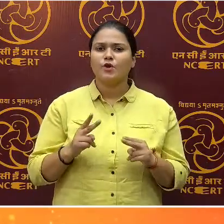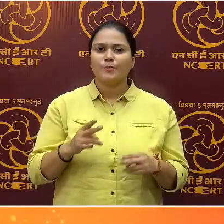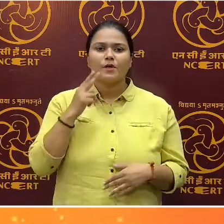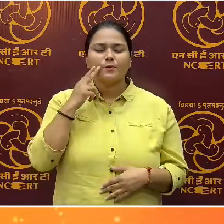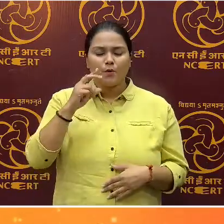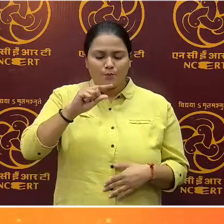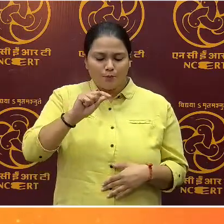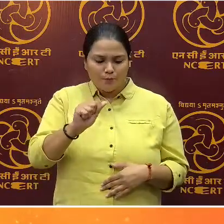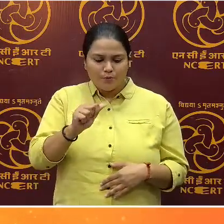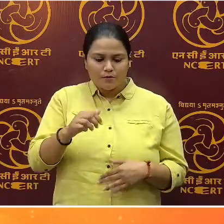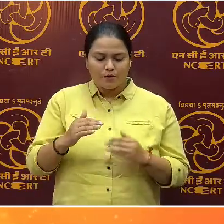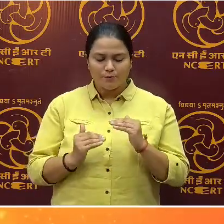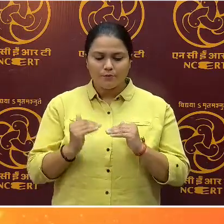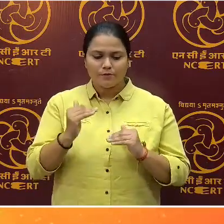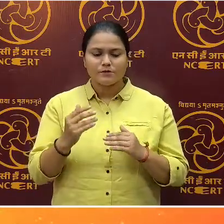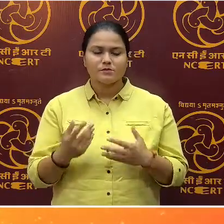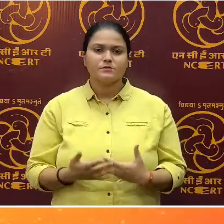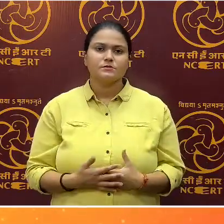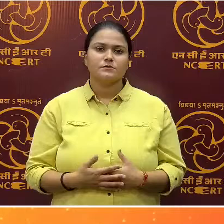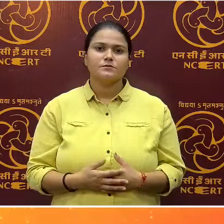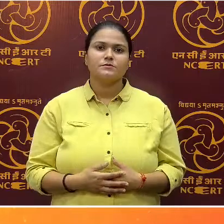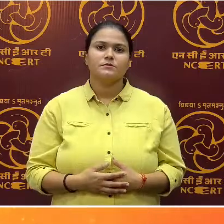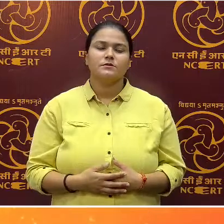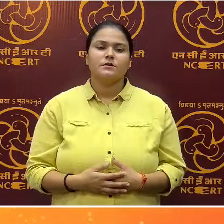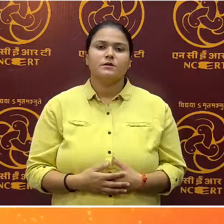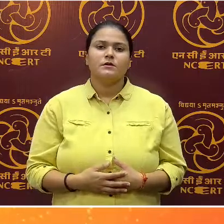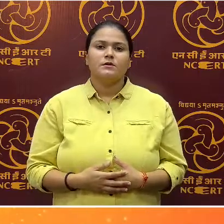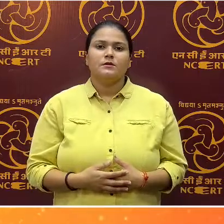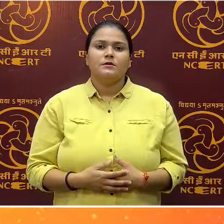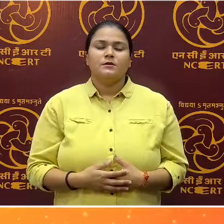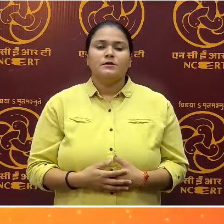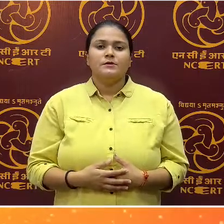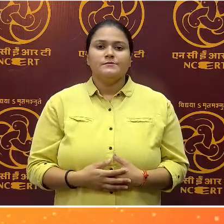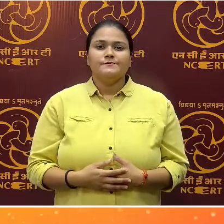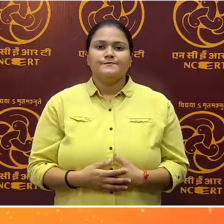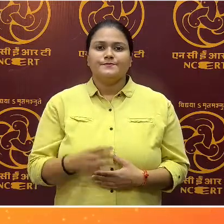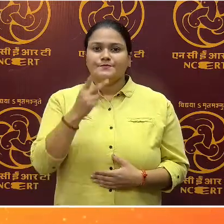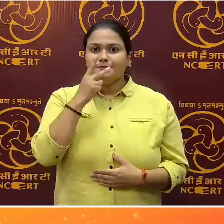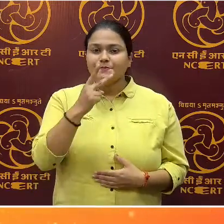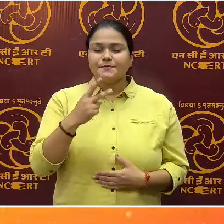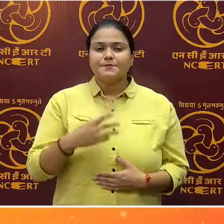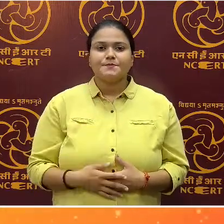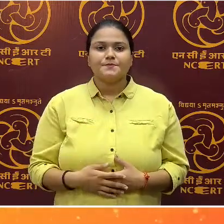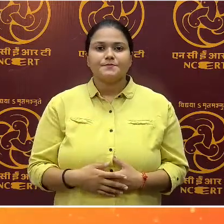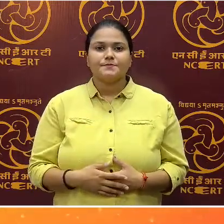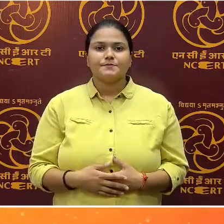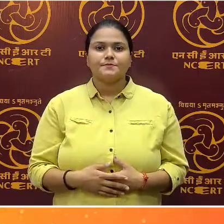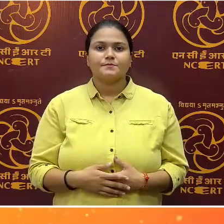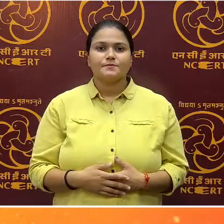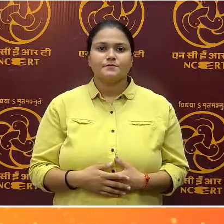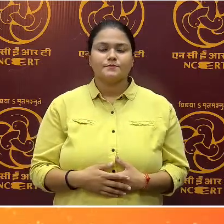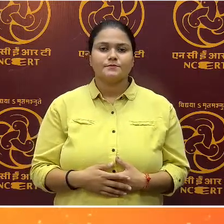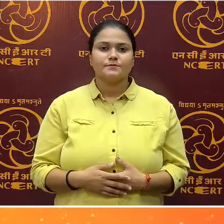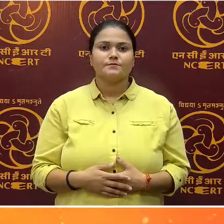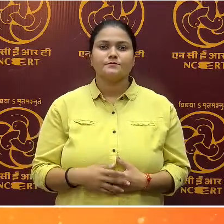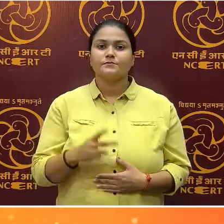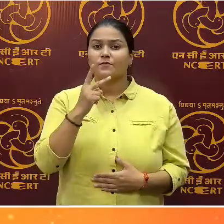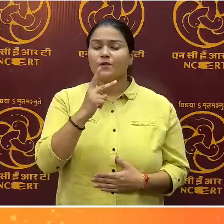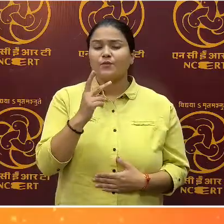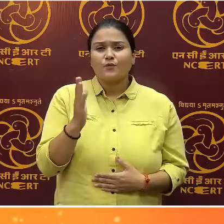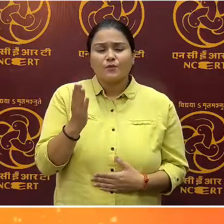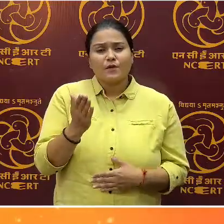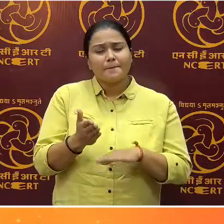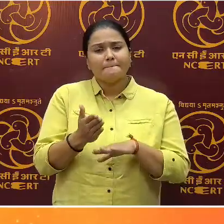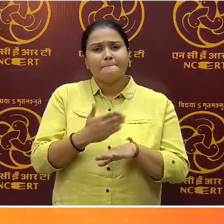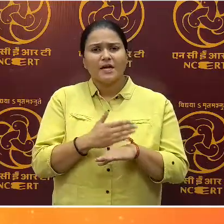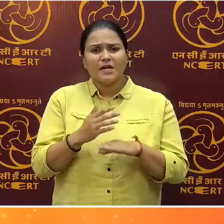can increase the temperature. Now what exactly is happening? We have seen that solubility, it is directly dependent on temperature. So